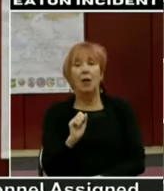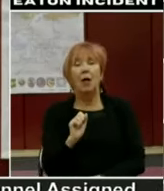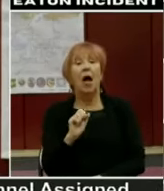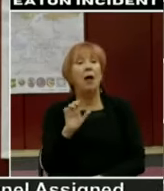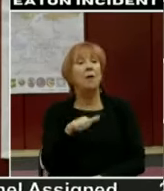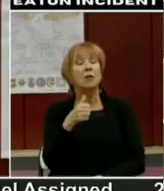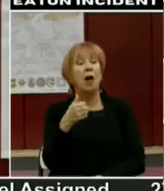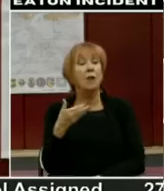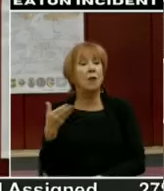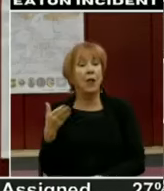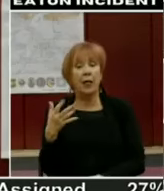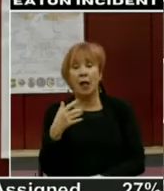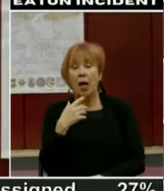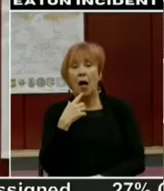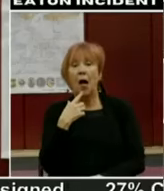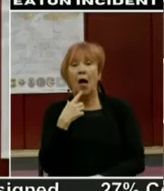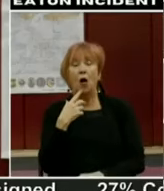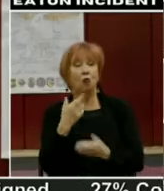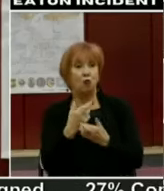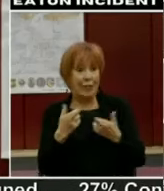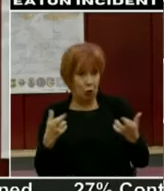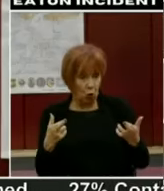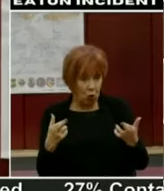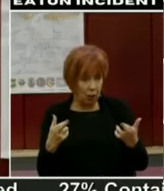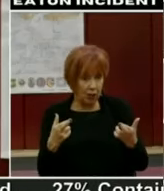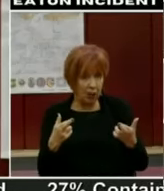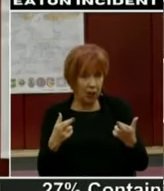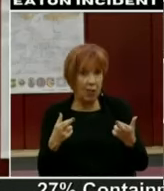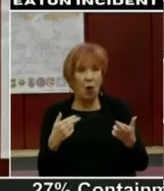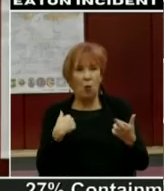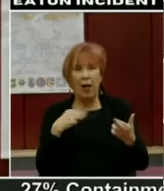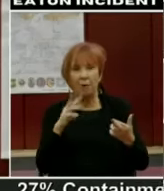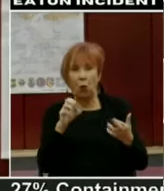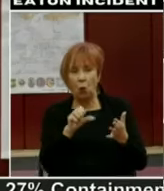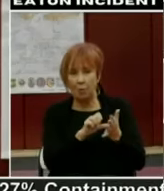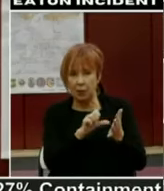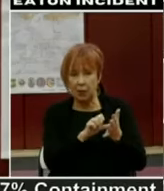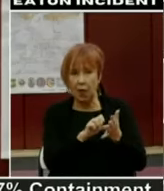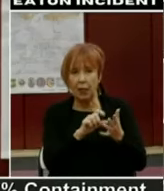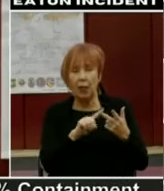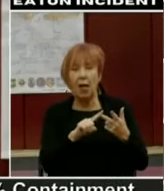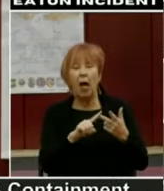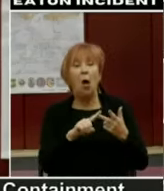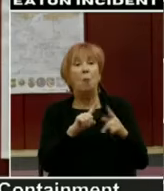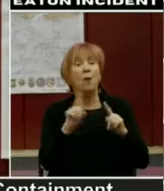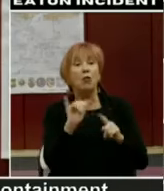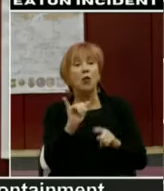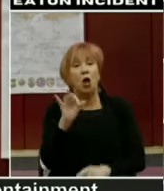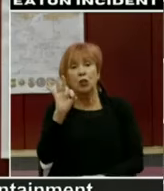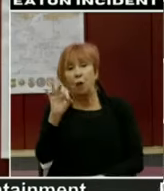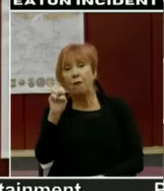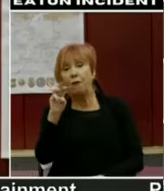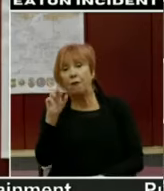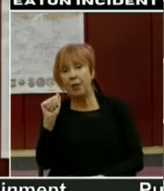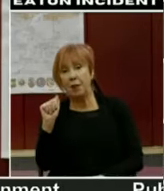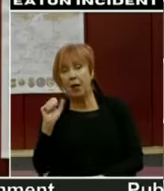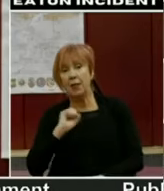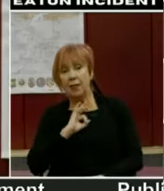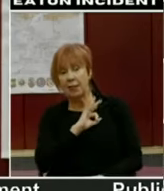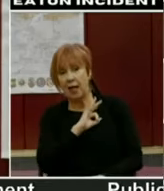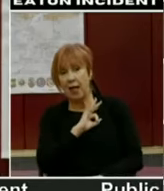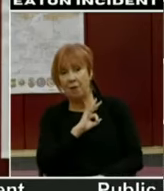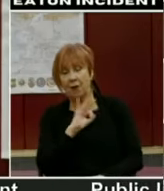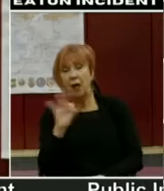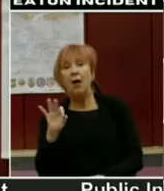accessing recovery resources. I mentioned that website, but I also want to mention that there's FEMA staff available and internet access to